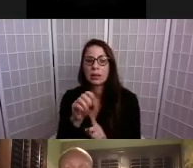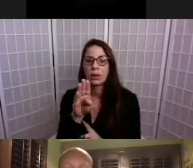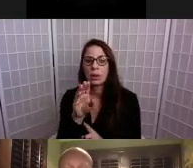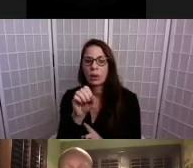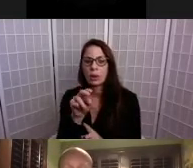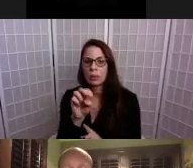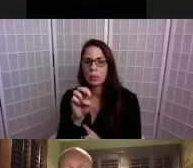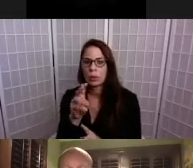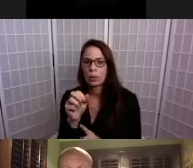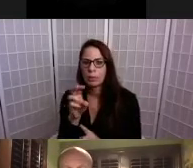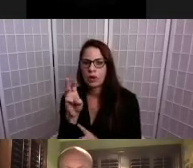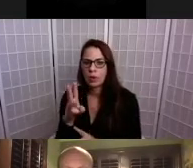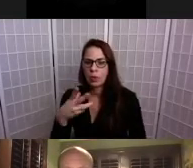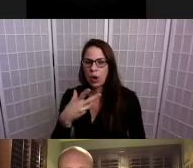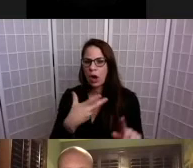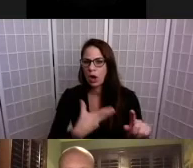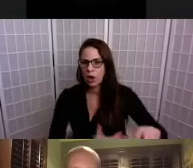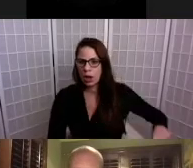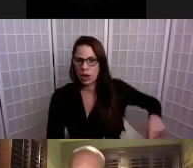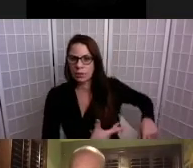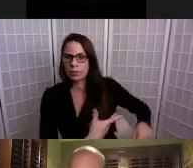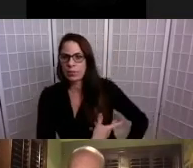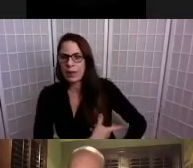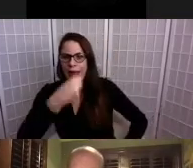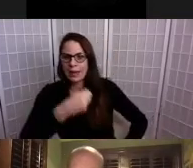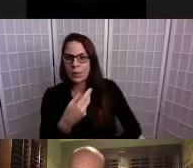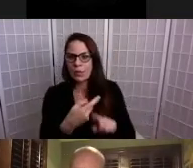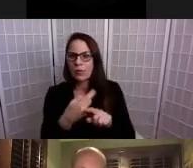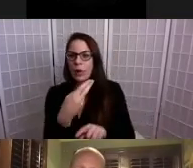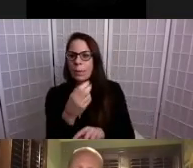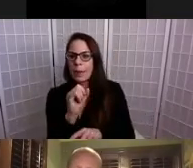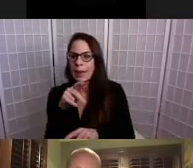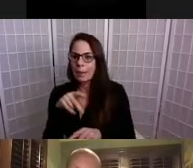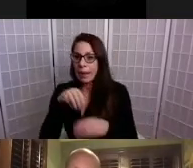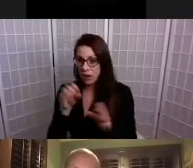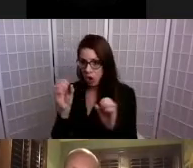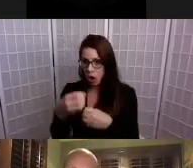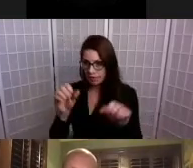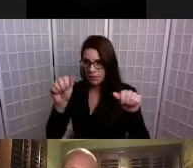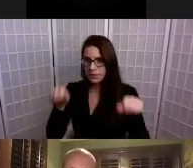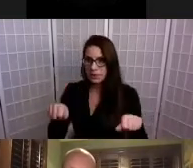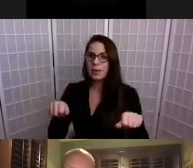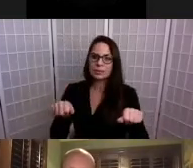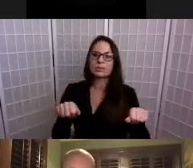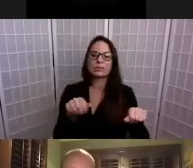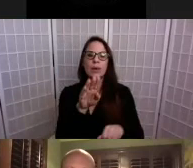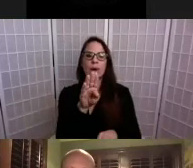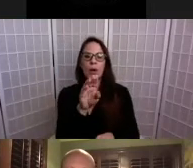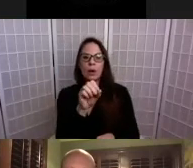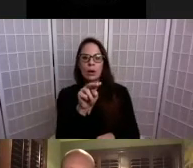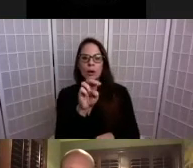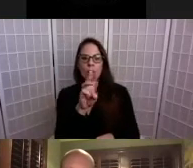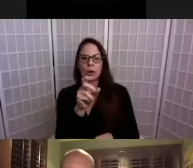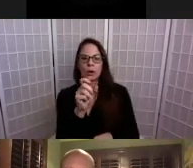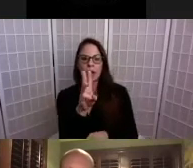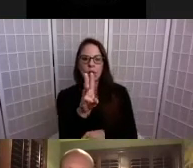the hip. This can be performed in the office setting. And the bone marrow cells are concentrated,